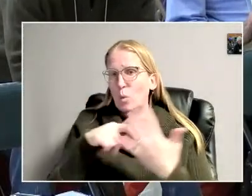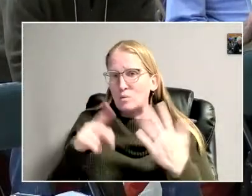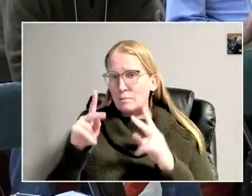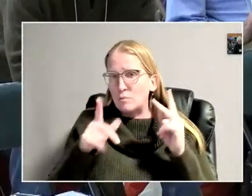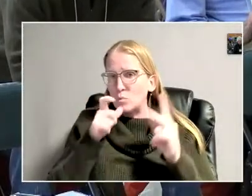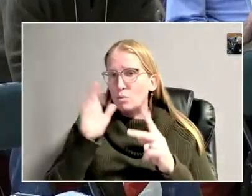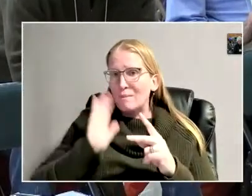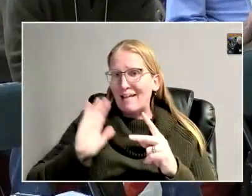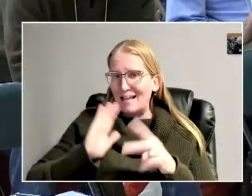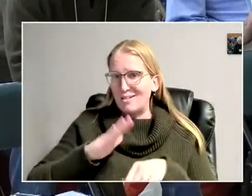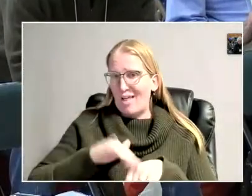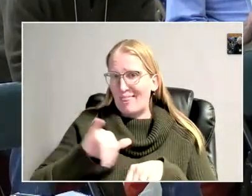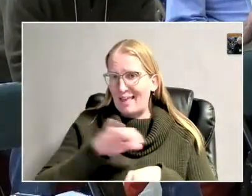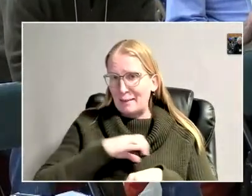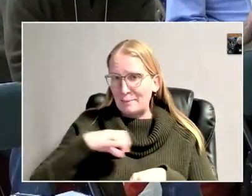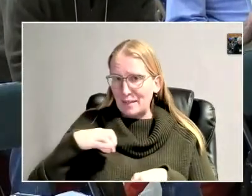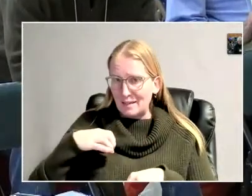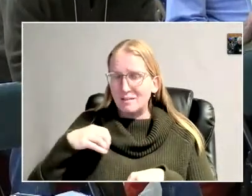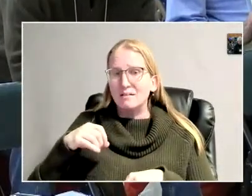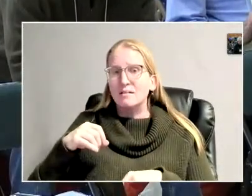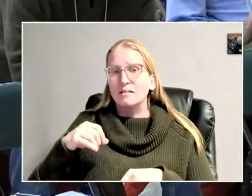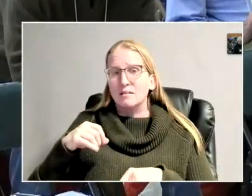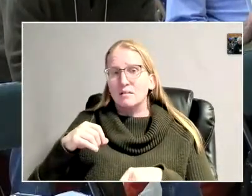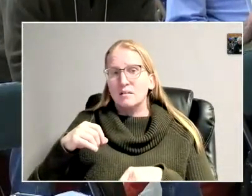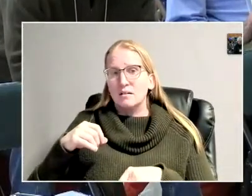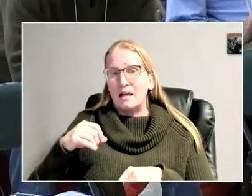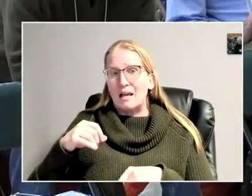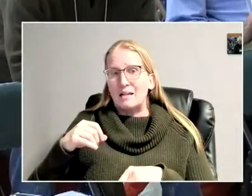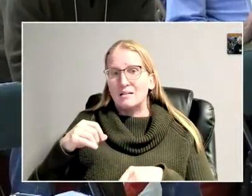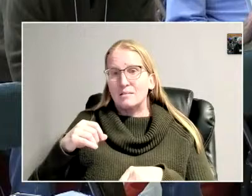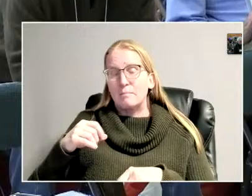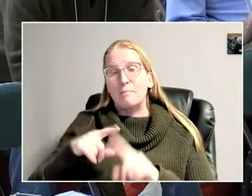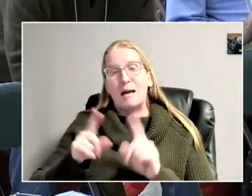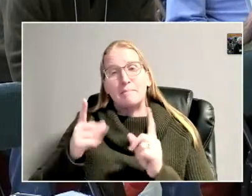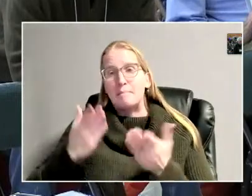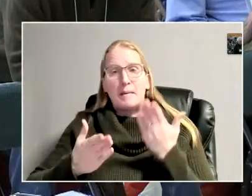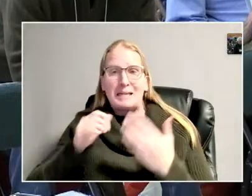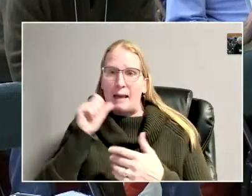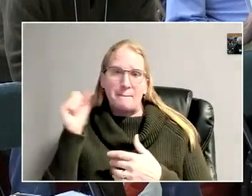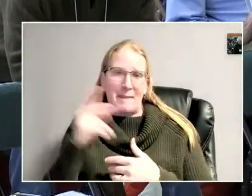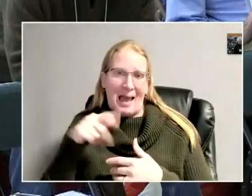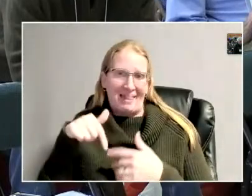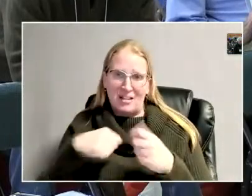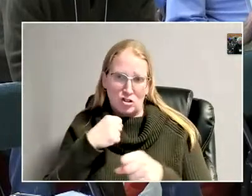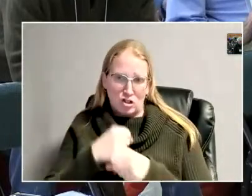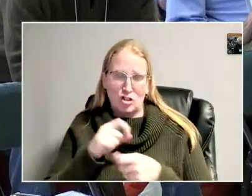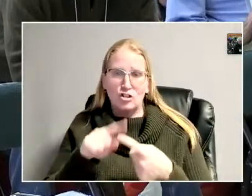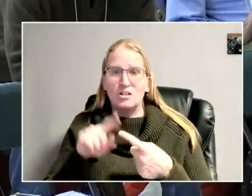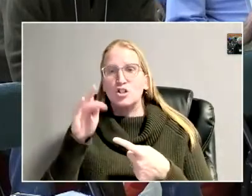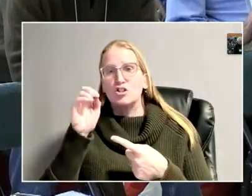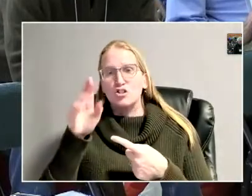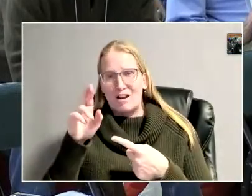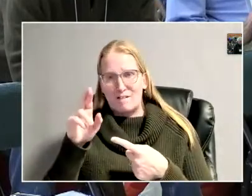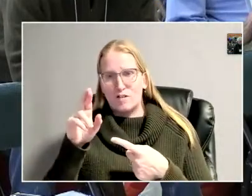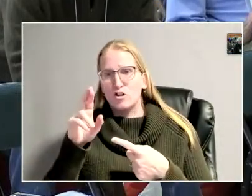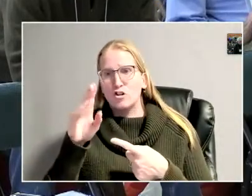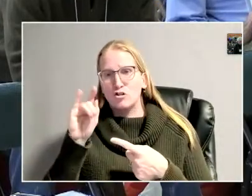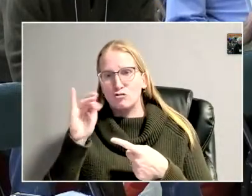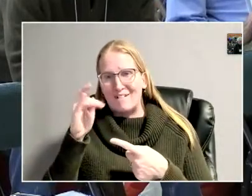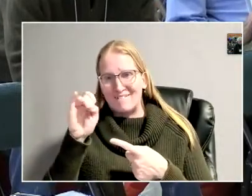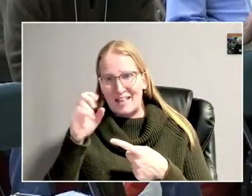past and that uh for a number of different reasons aren't going to be returning Jennifer Griffith John Kennedy Kip